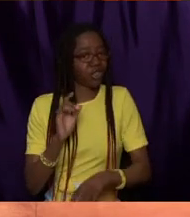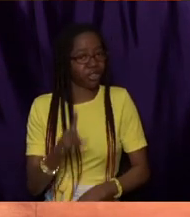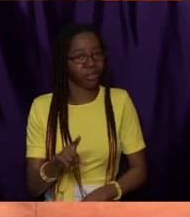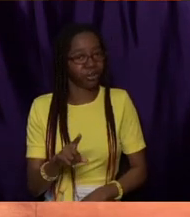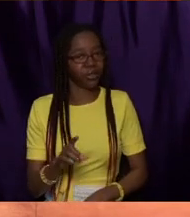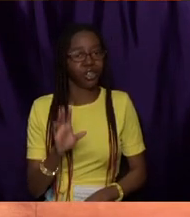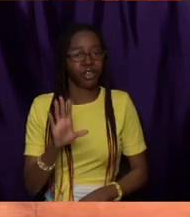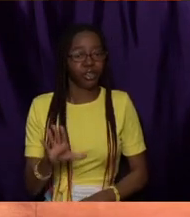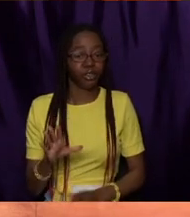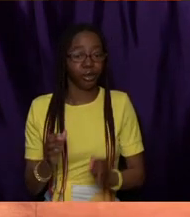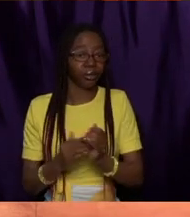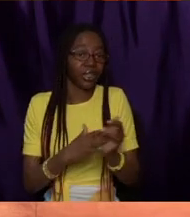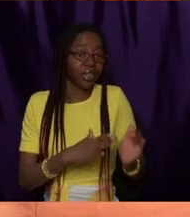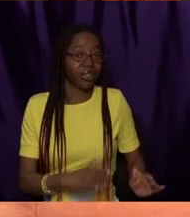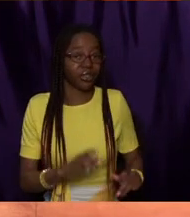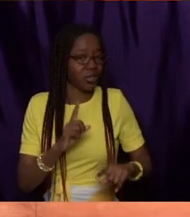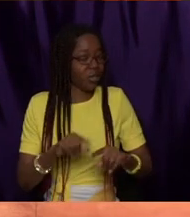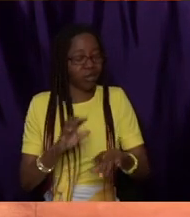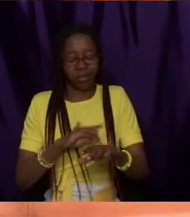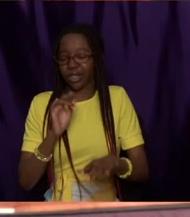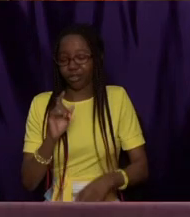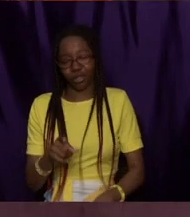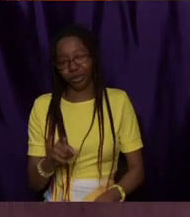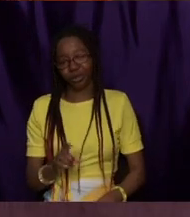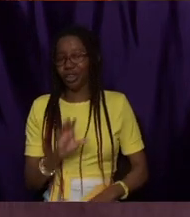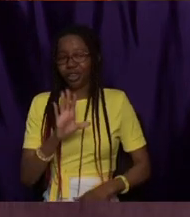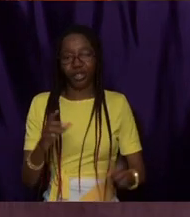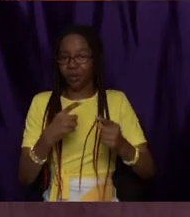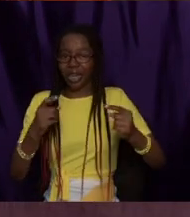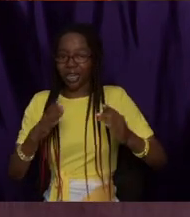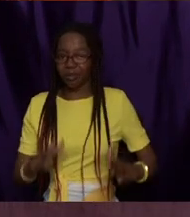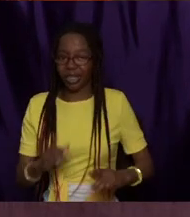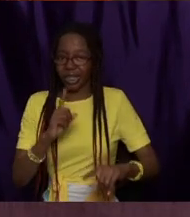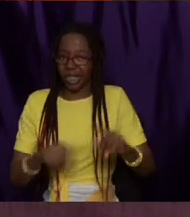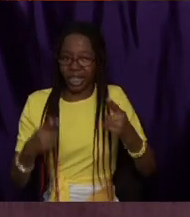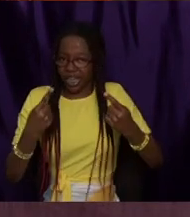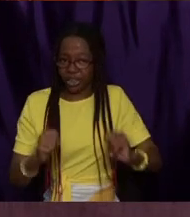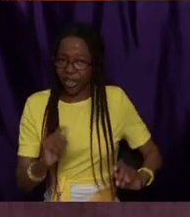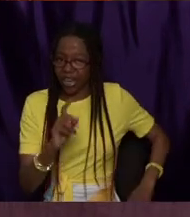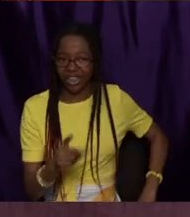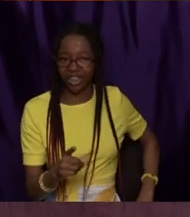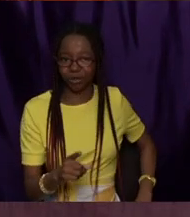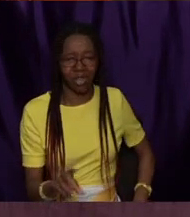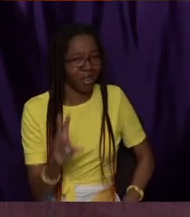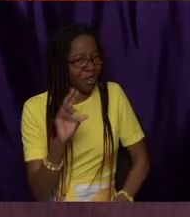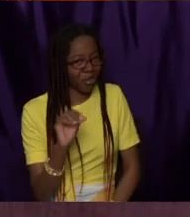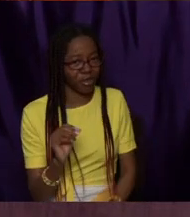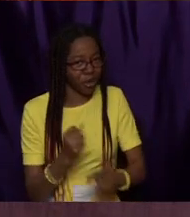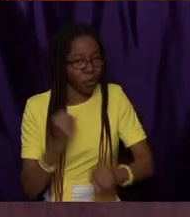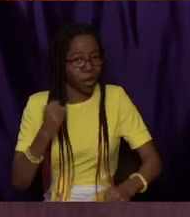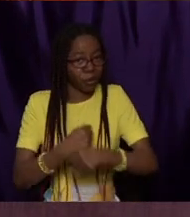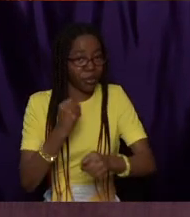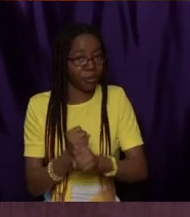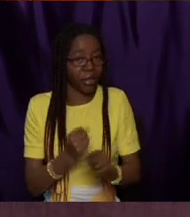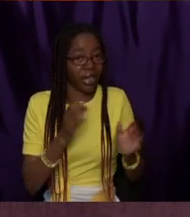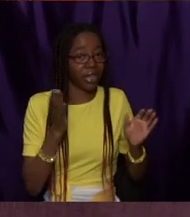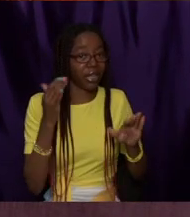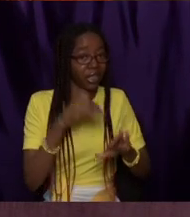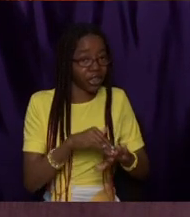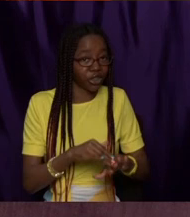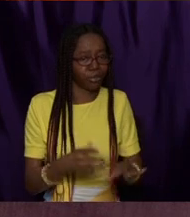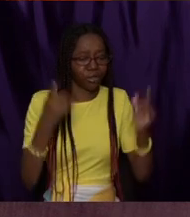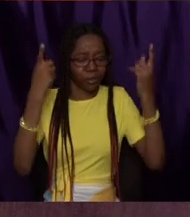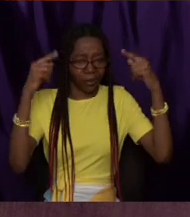Your adversary can't touch you. Your enemies can't touch you. No weapon formed against you